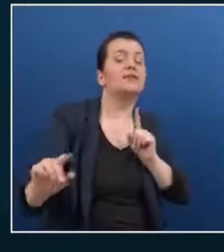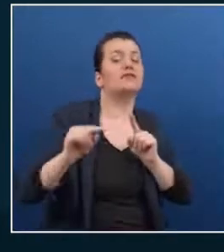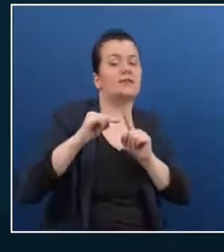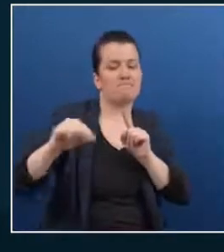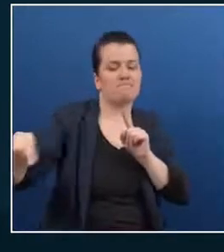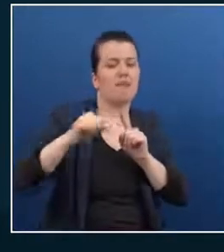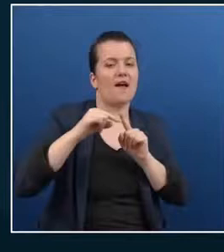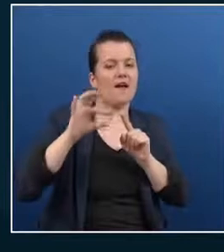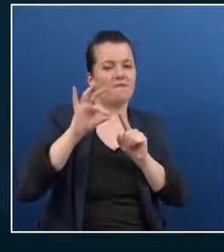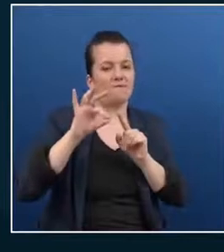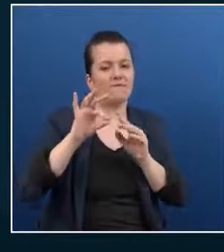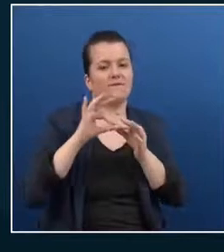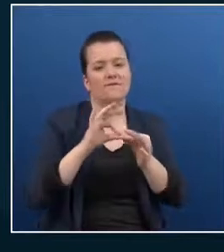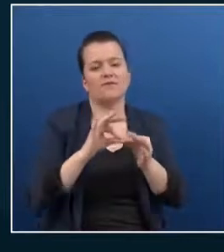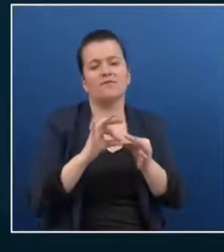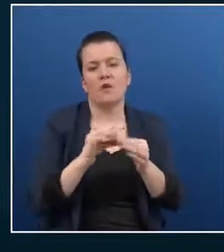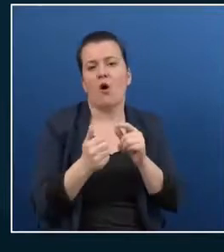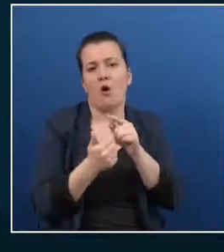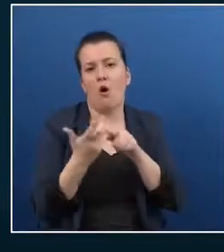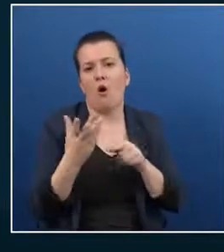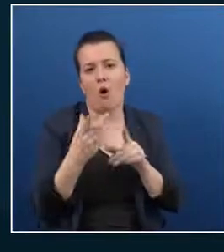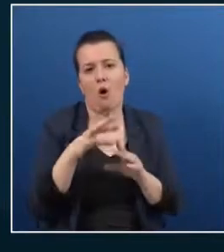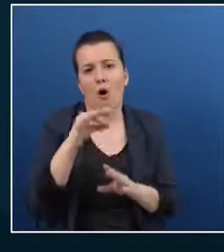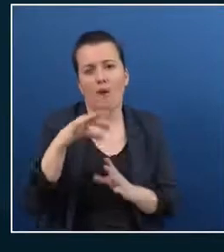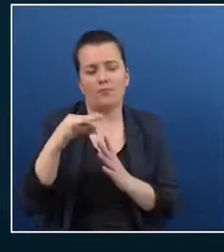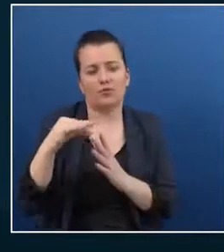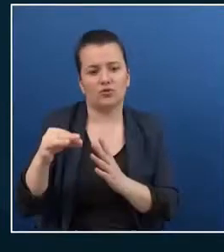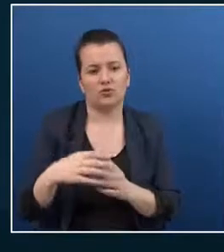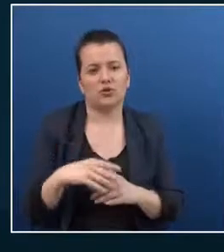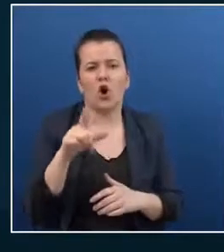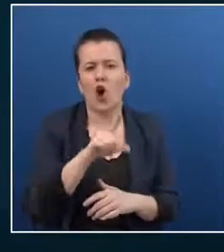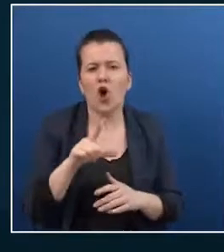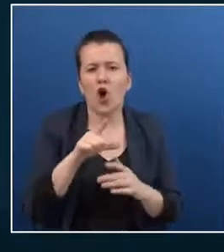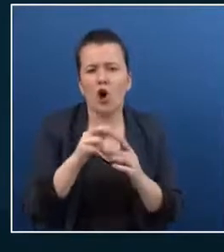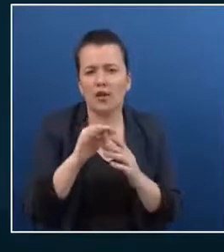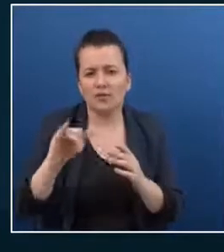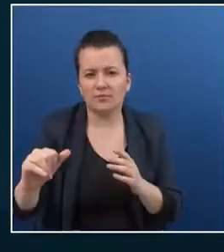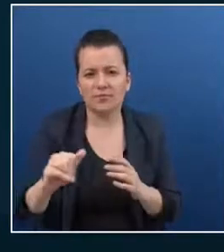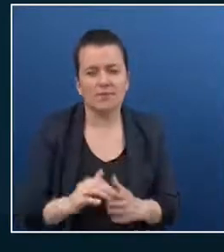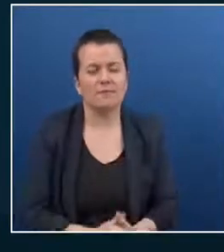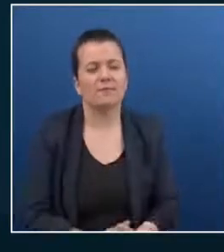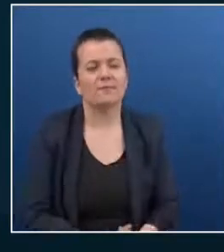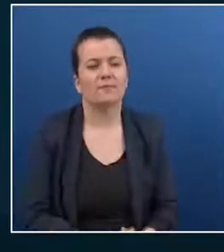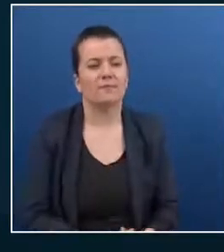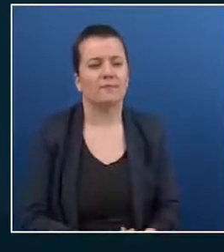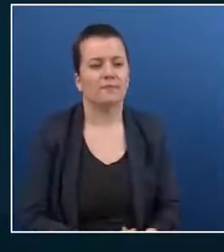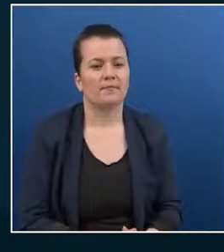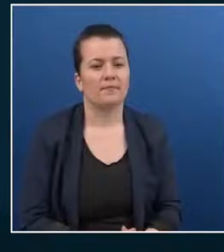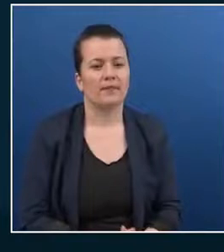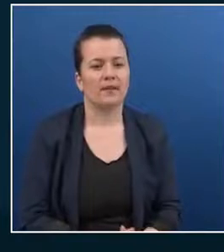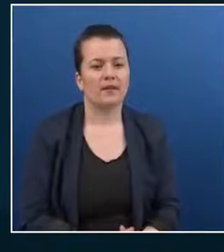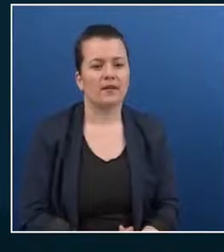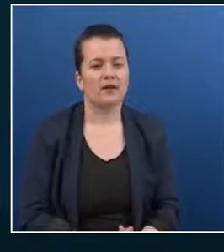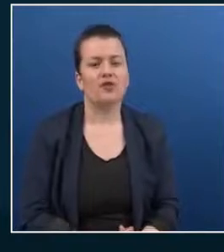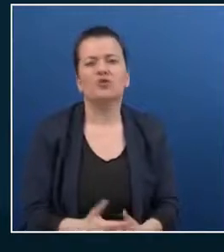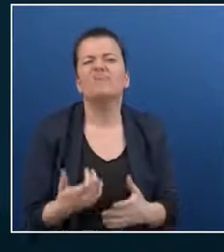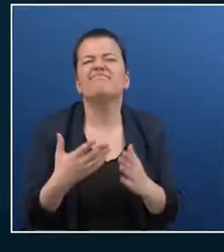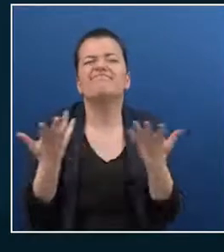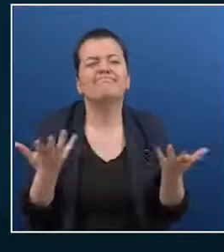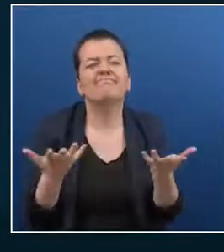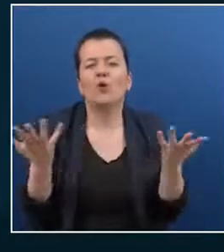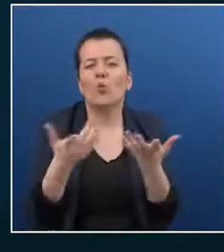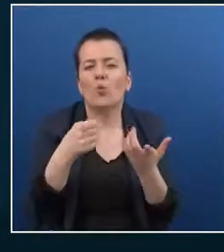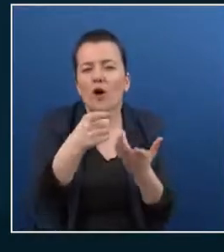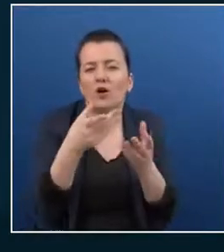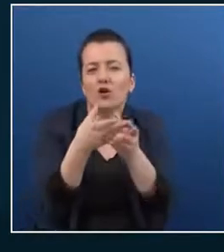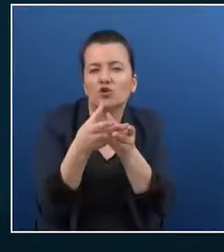a vast area. Same thing. So if you're working on those types of solutions,